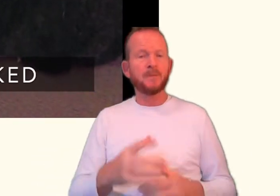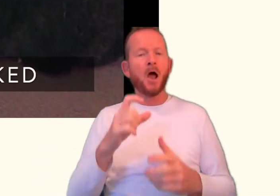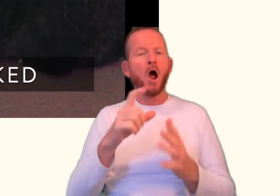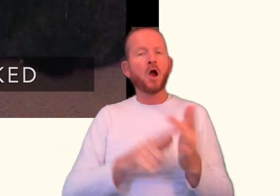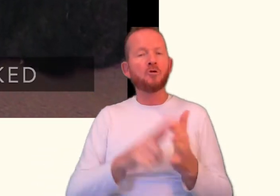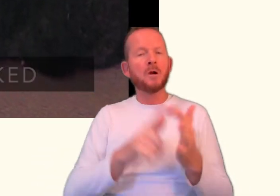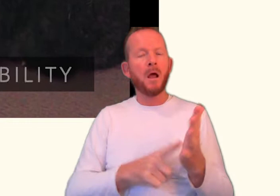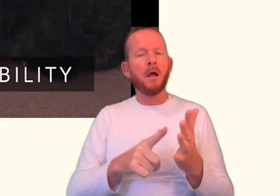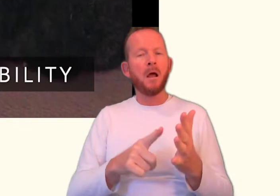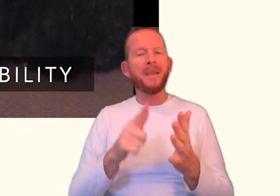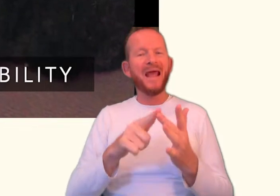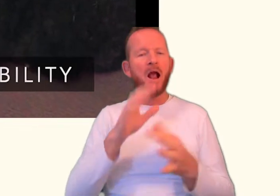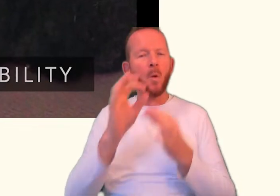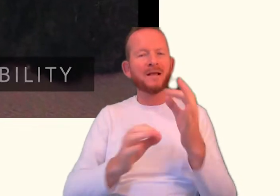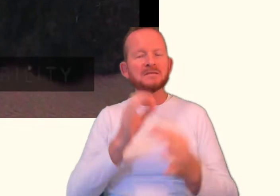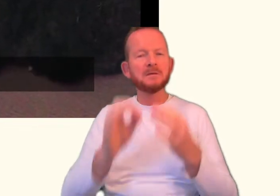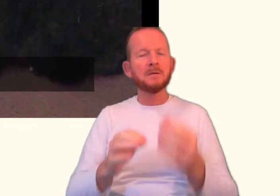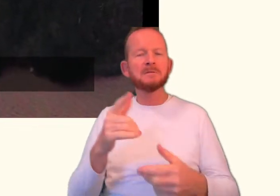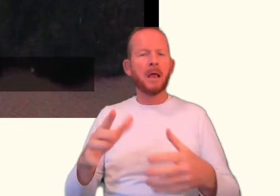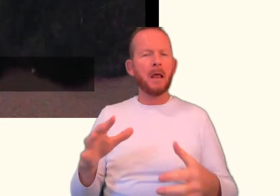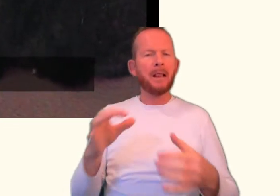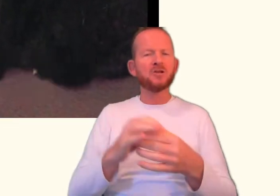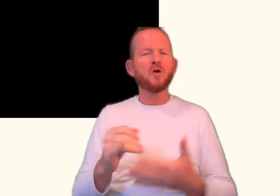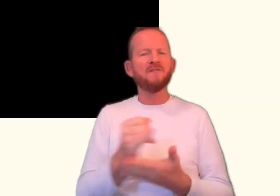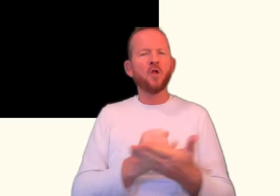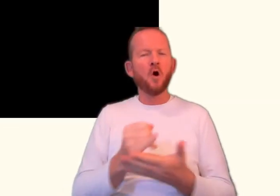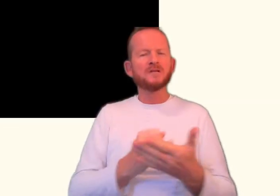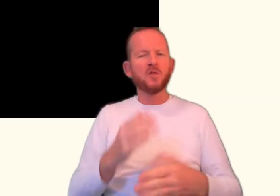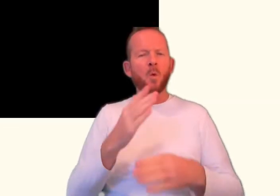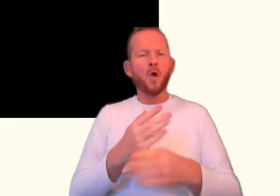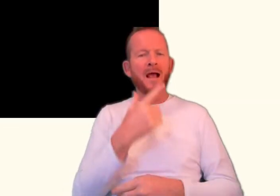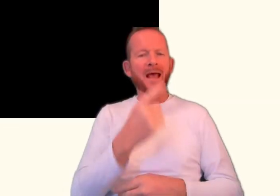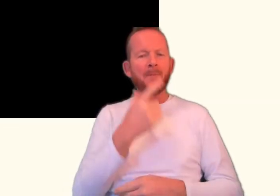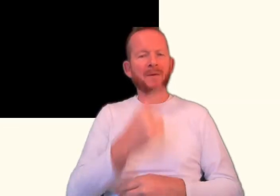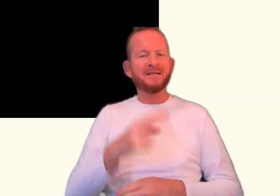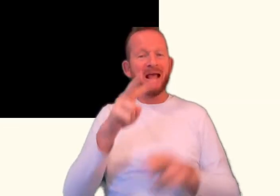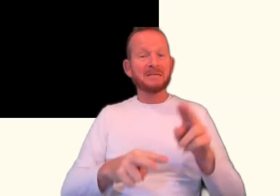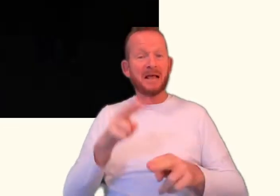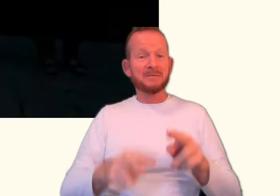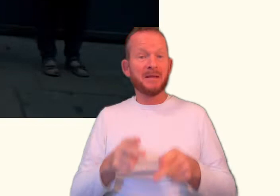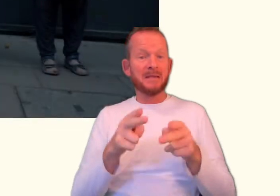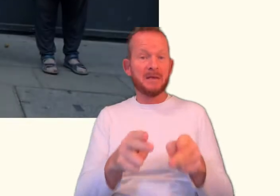that his death was linked to the flaws in the work capability assessment system.